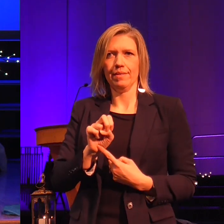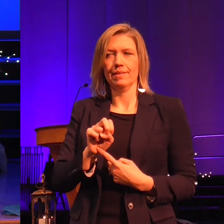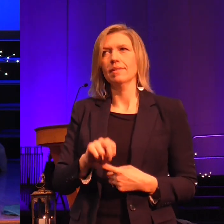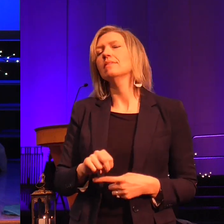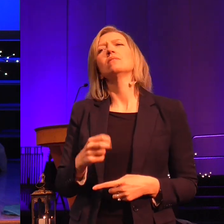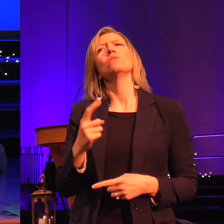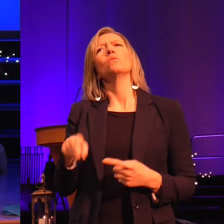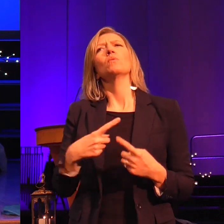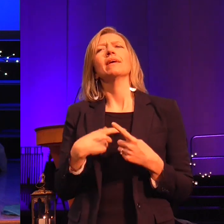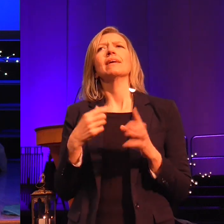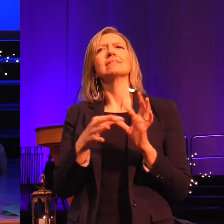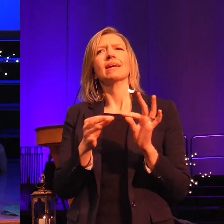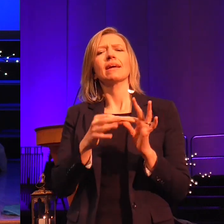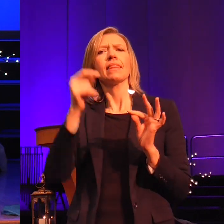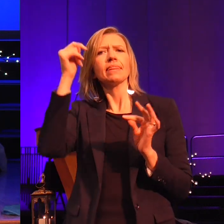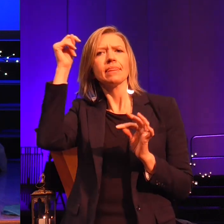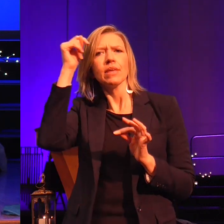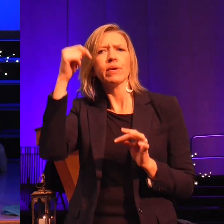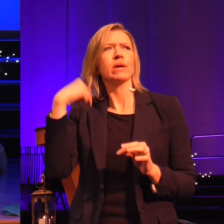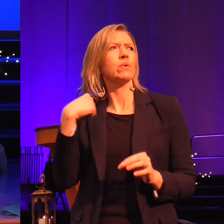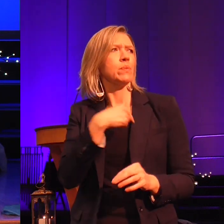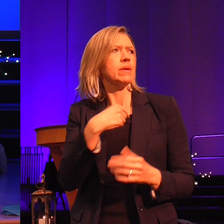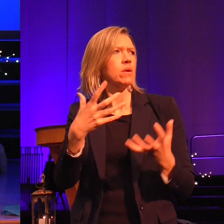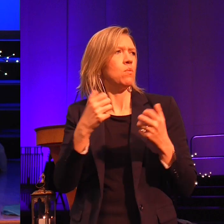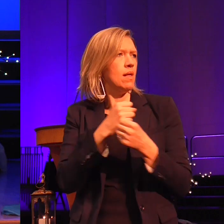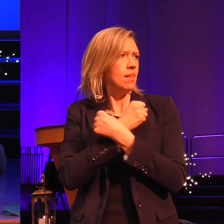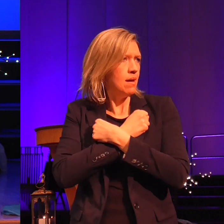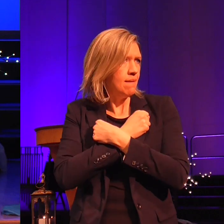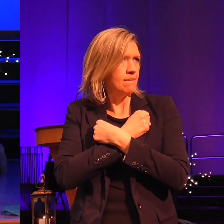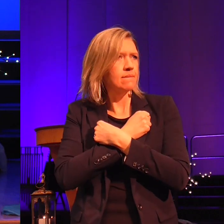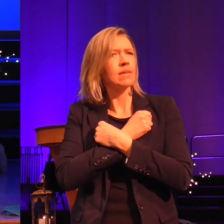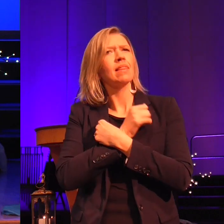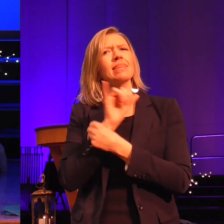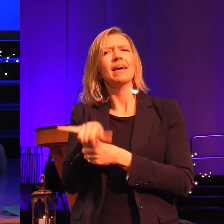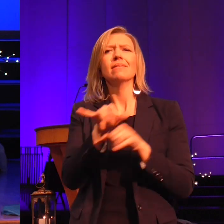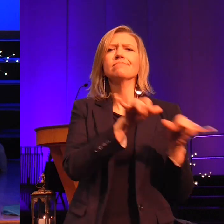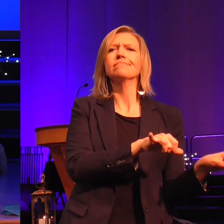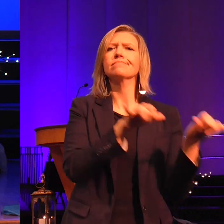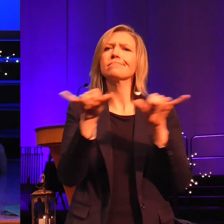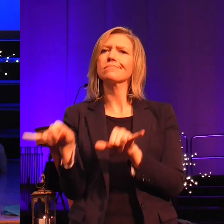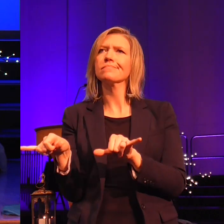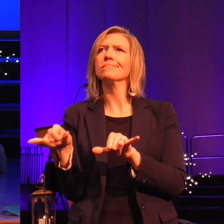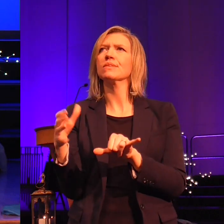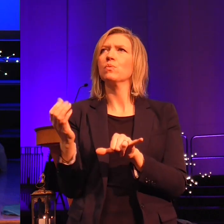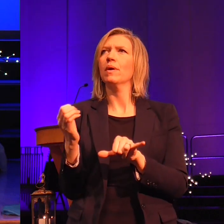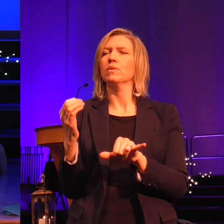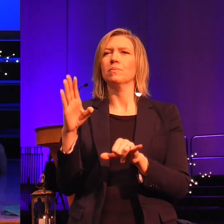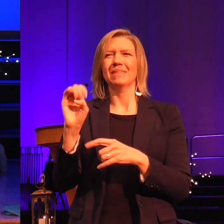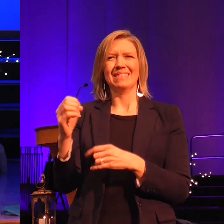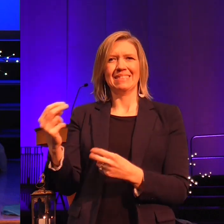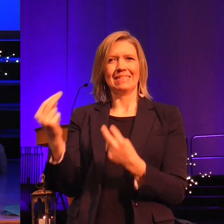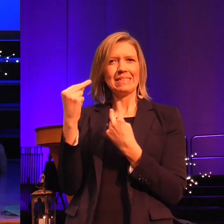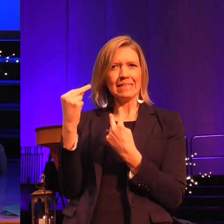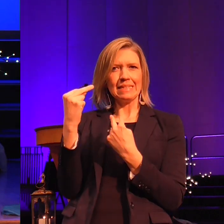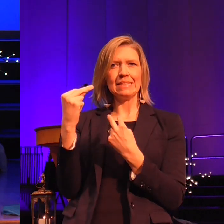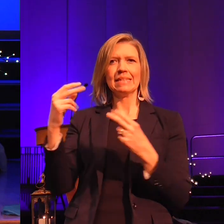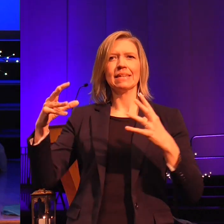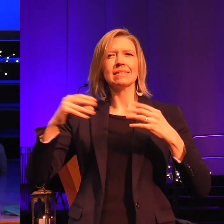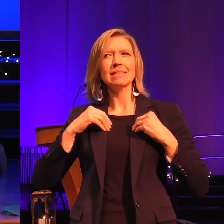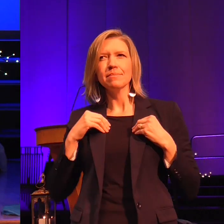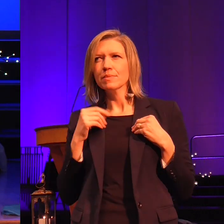we want to be loved, that's synonymous to me to we want to be seen and accepted for who we